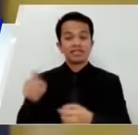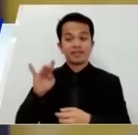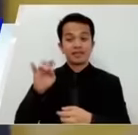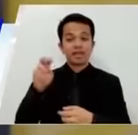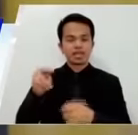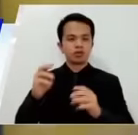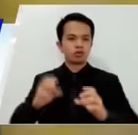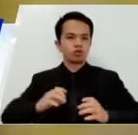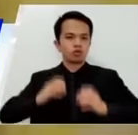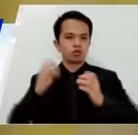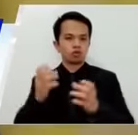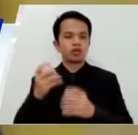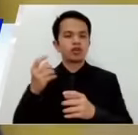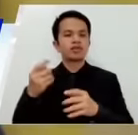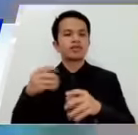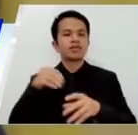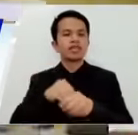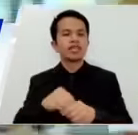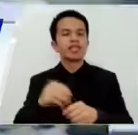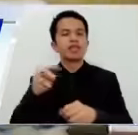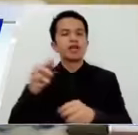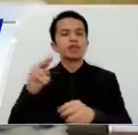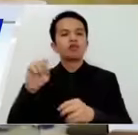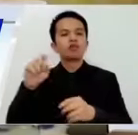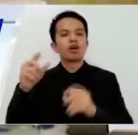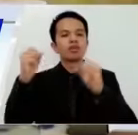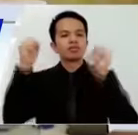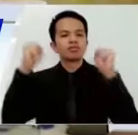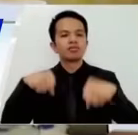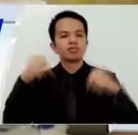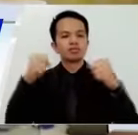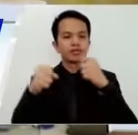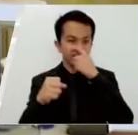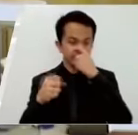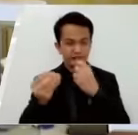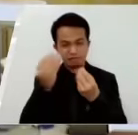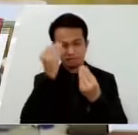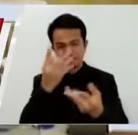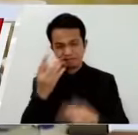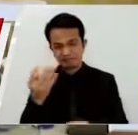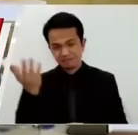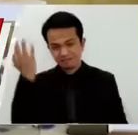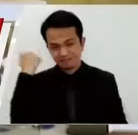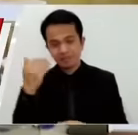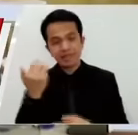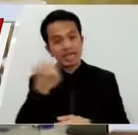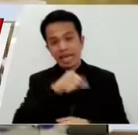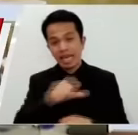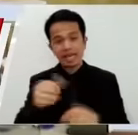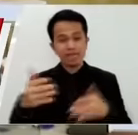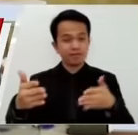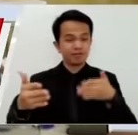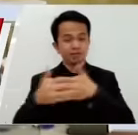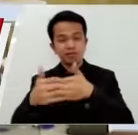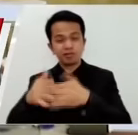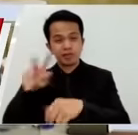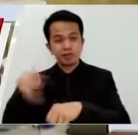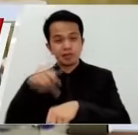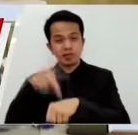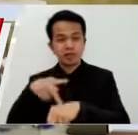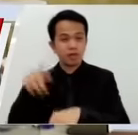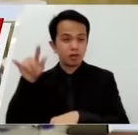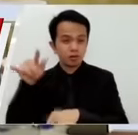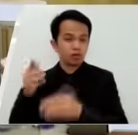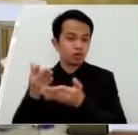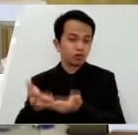sa ilalim ng Mutual Defense Treaty. As I said before, any attack on Philippine aircraft, vessels, or armed